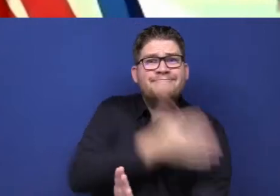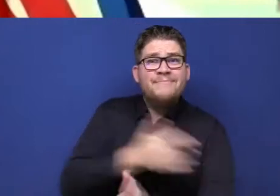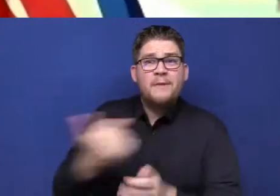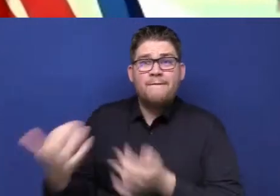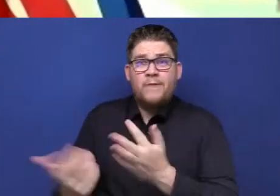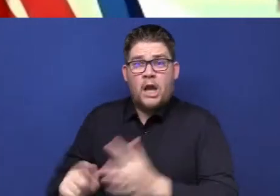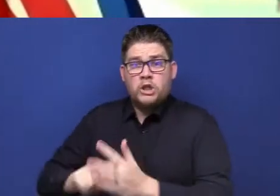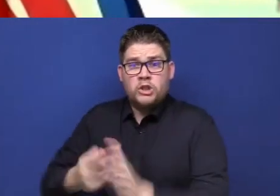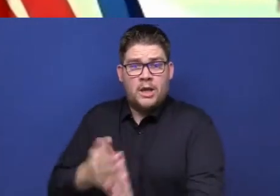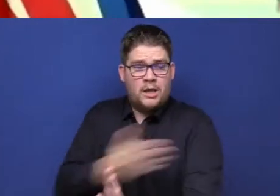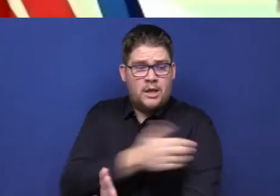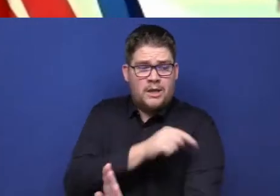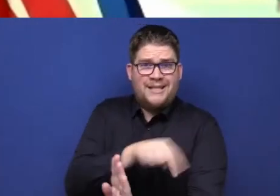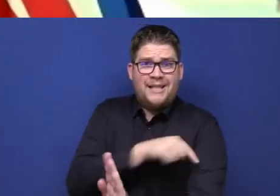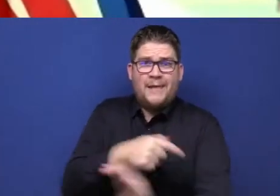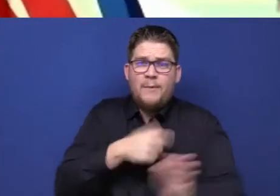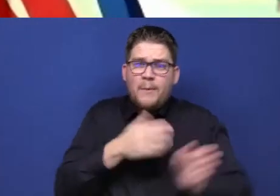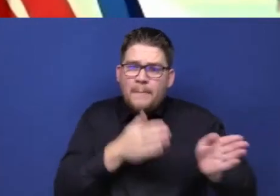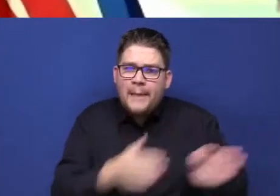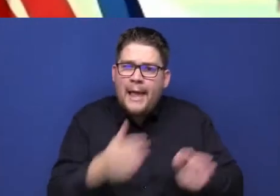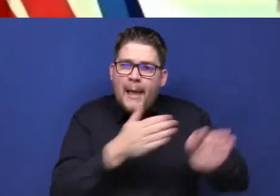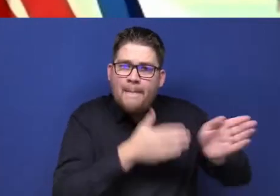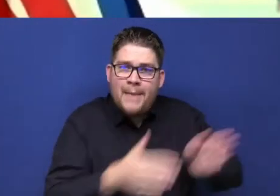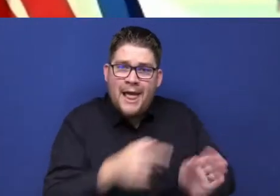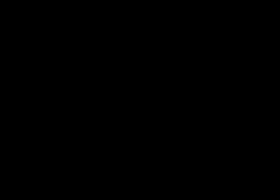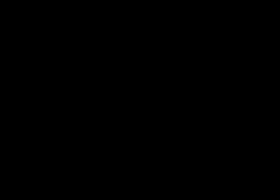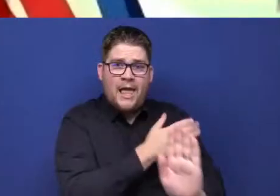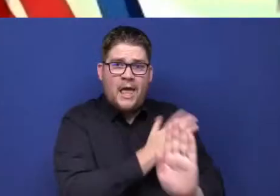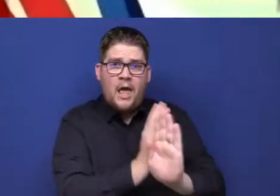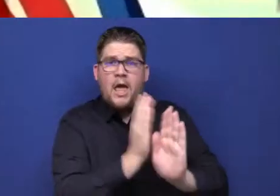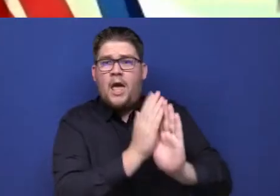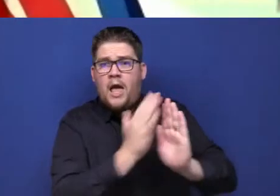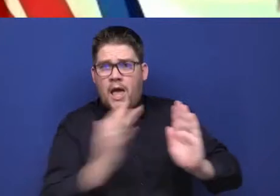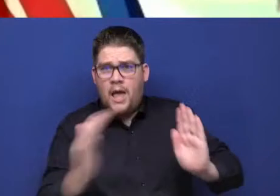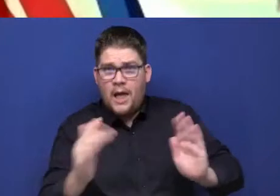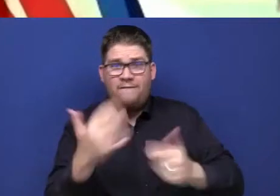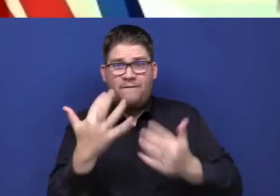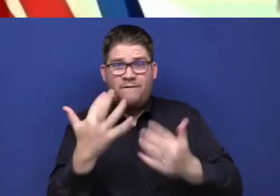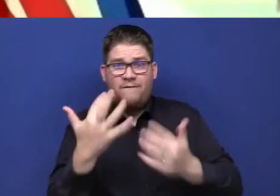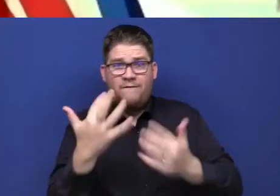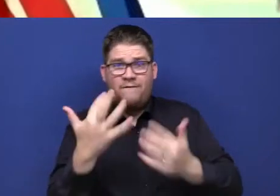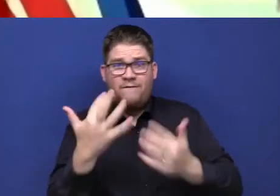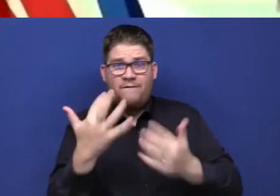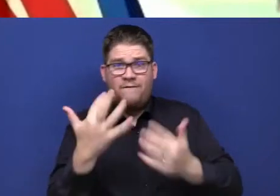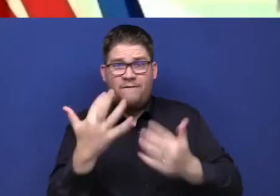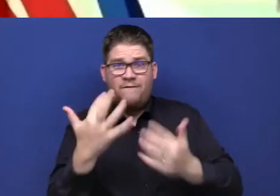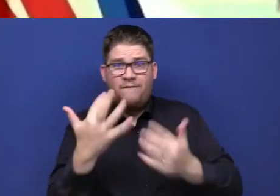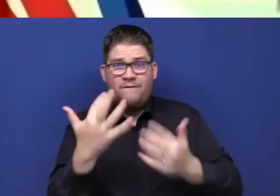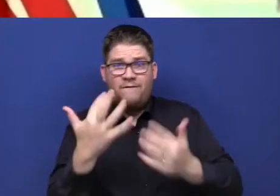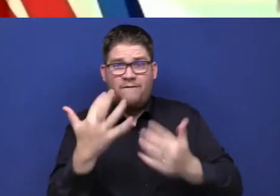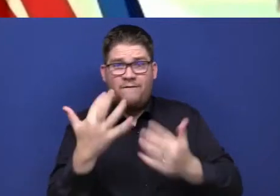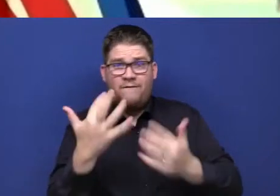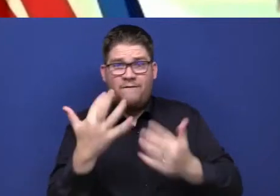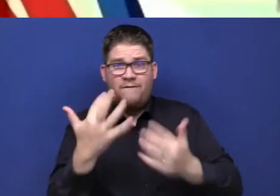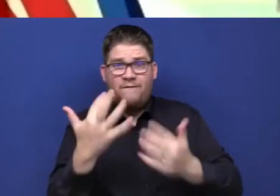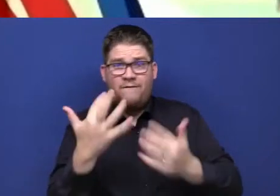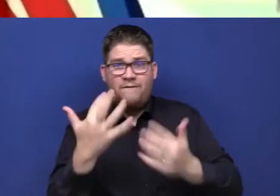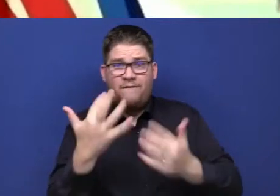since September 2017, we've made $77 million available to First Nations